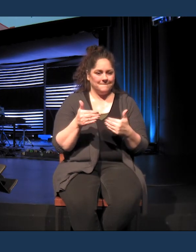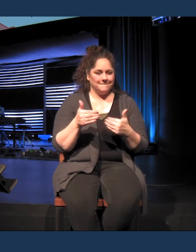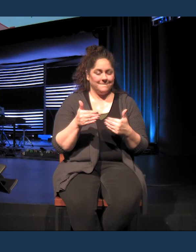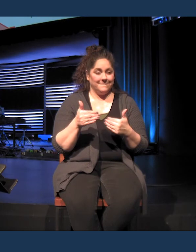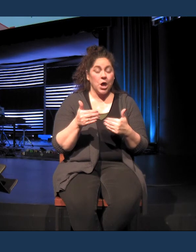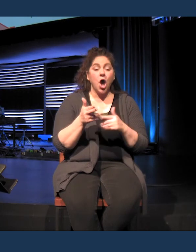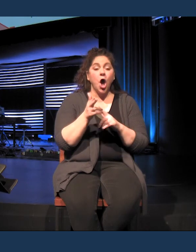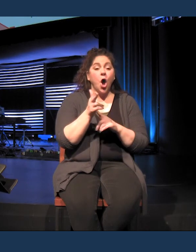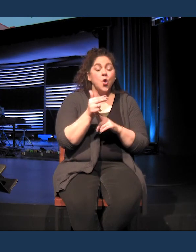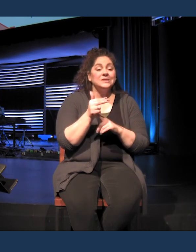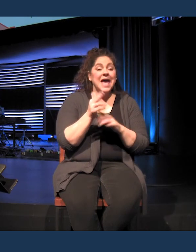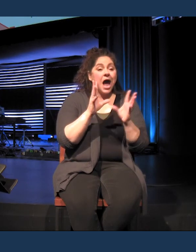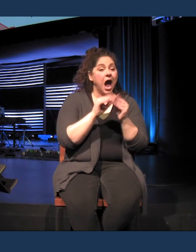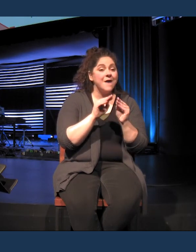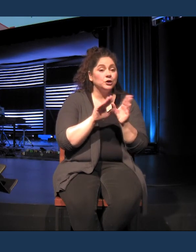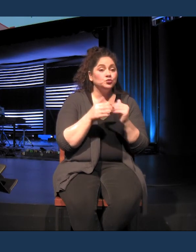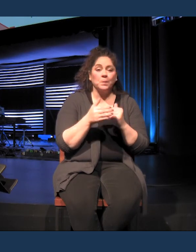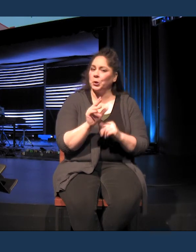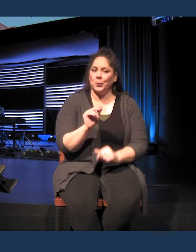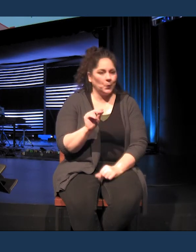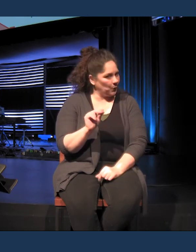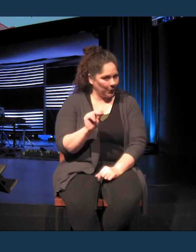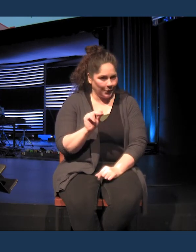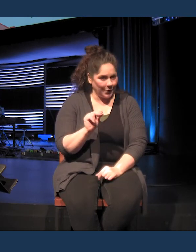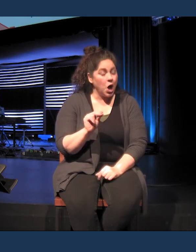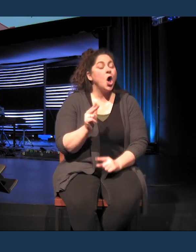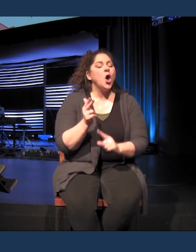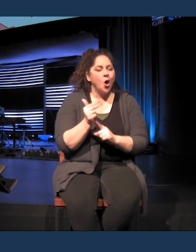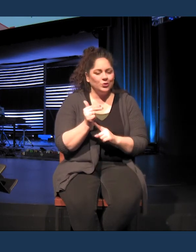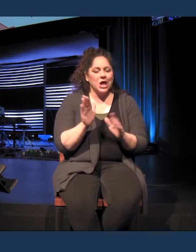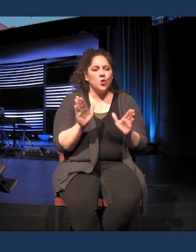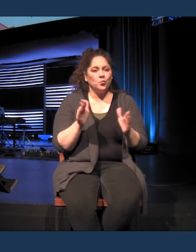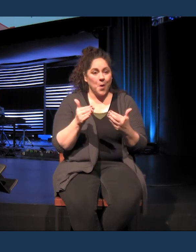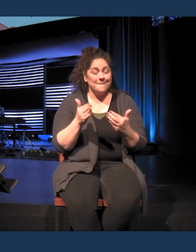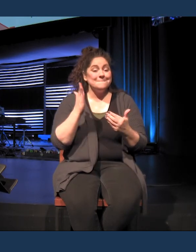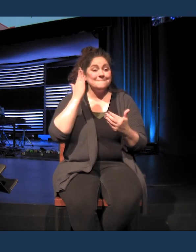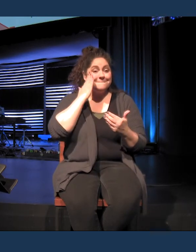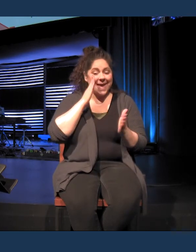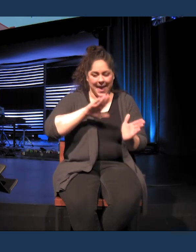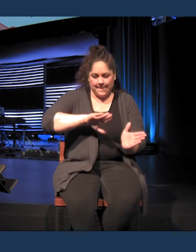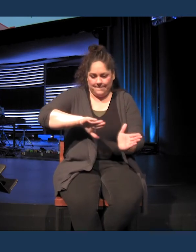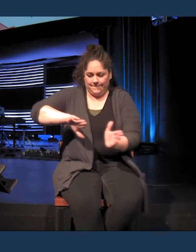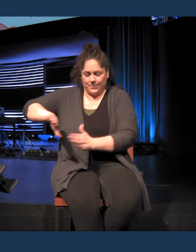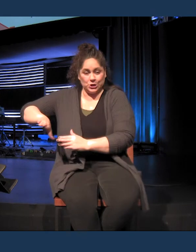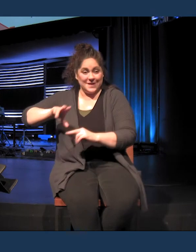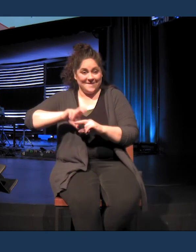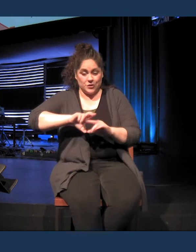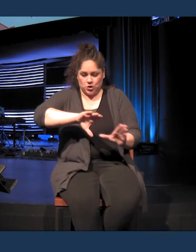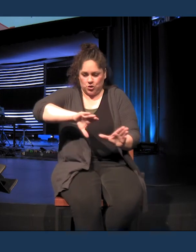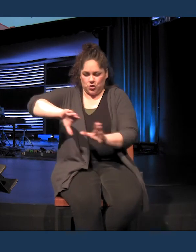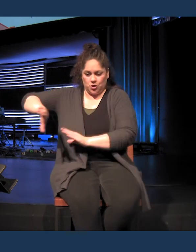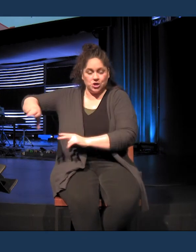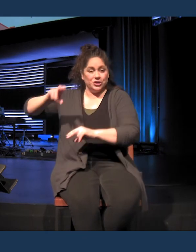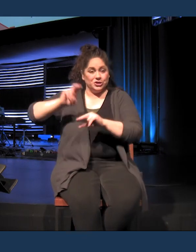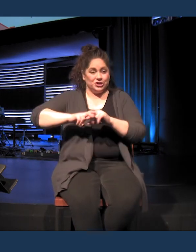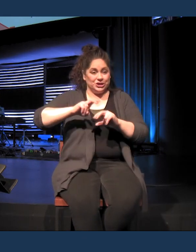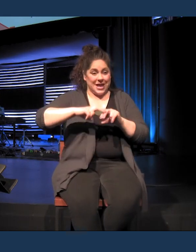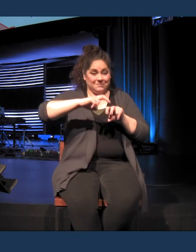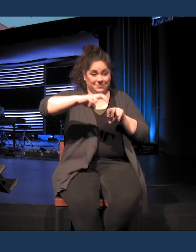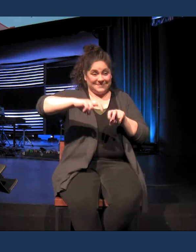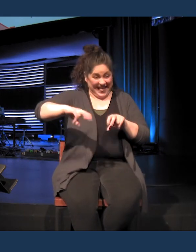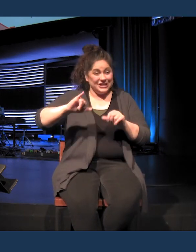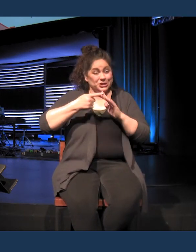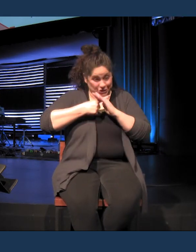not a hotel conference room, an actual hotel room where they had to push the bed aside, push the furniture, and set some chairs up. That's where Worship